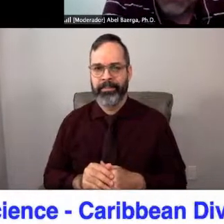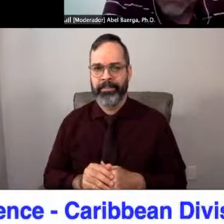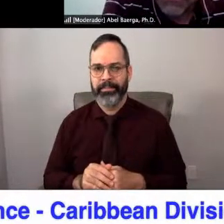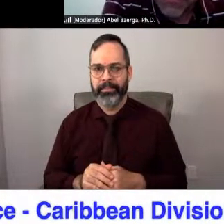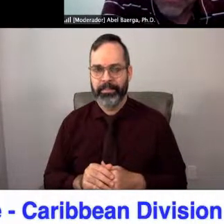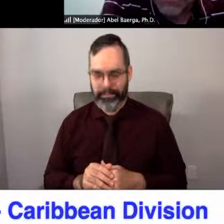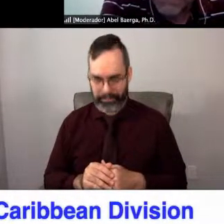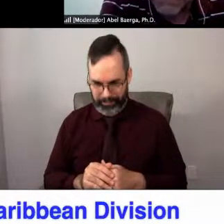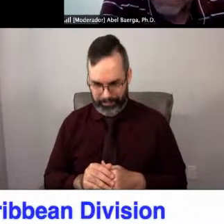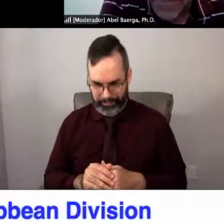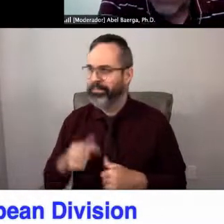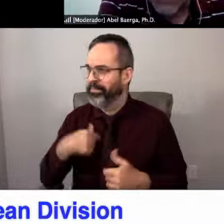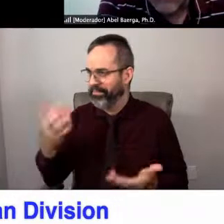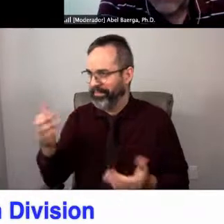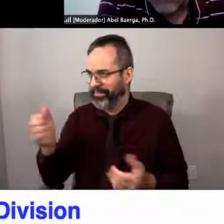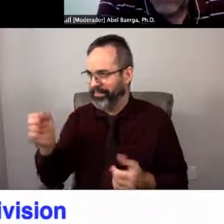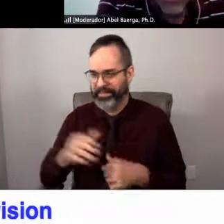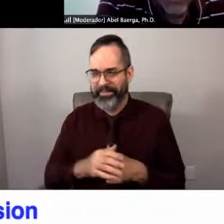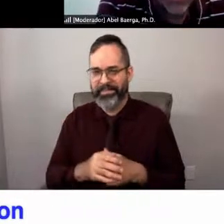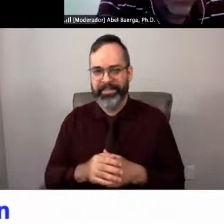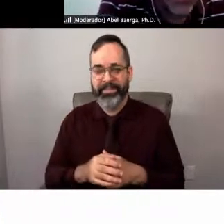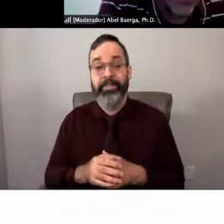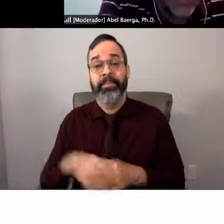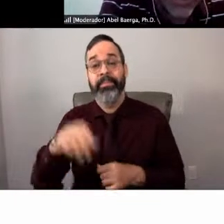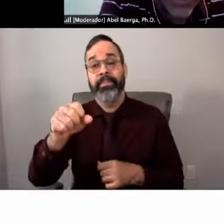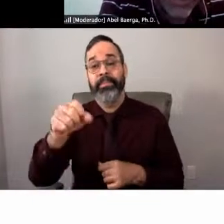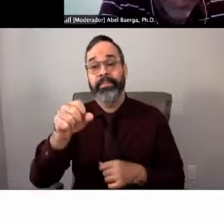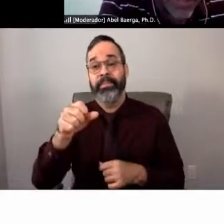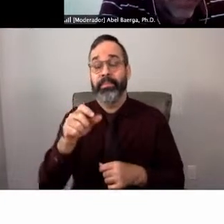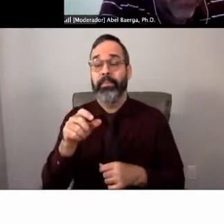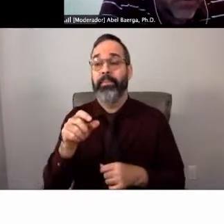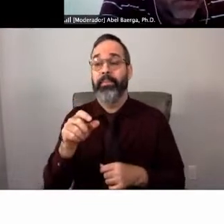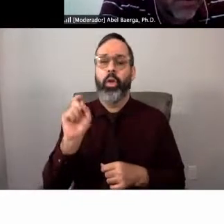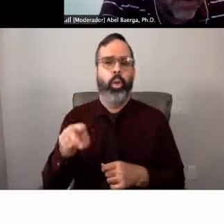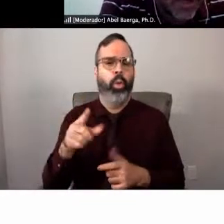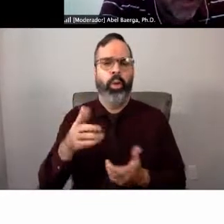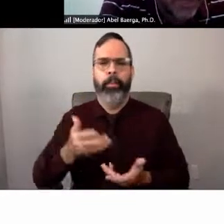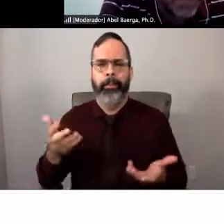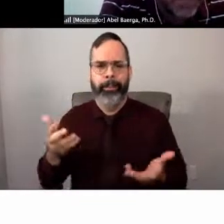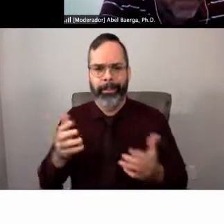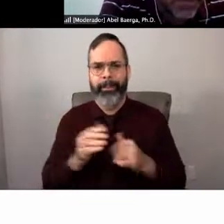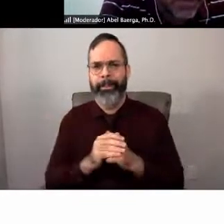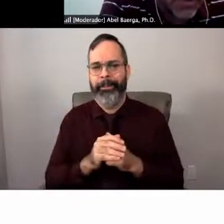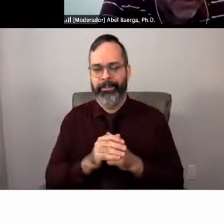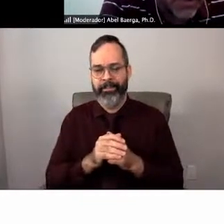Yes. Sí, the question is how,